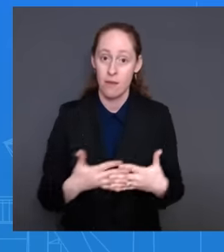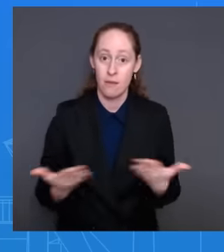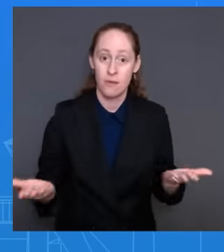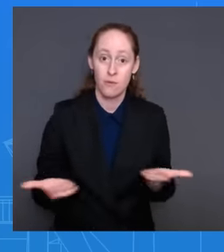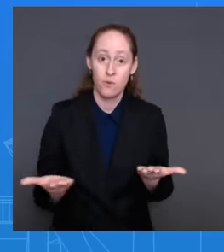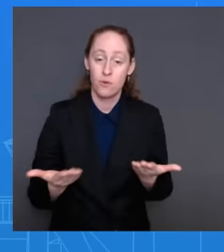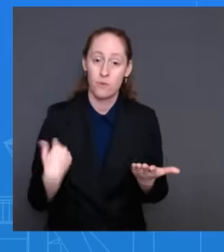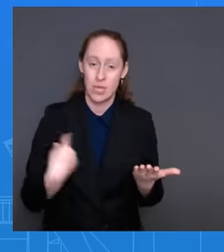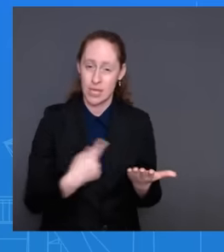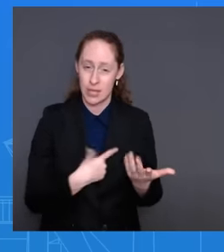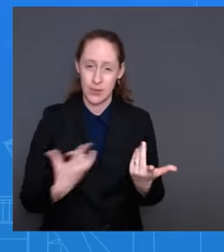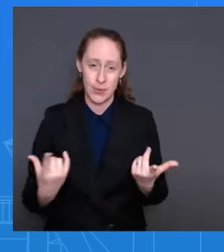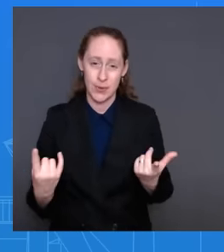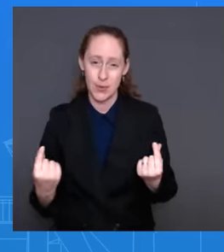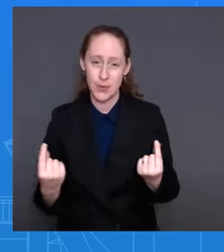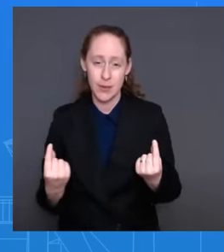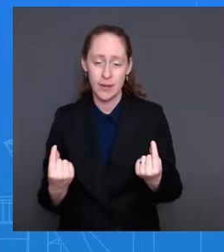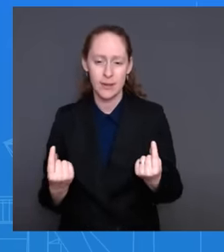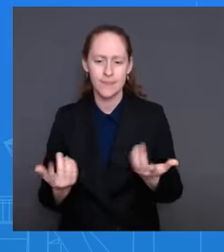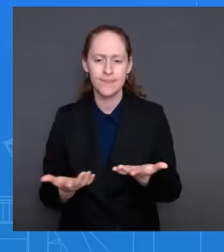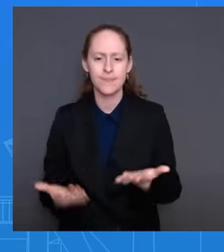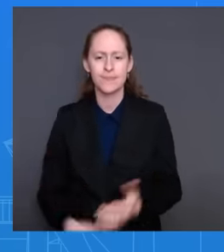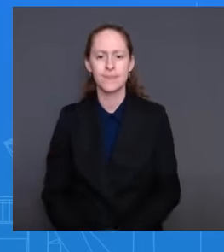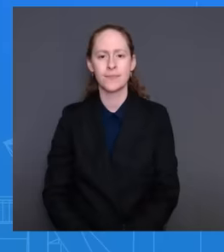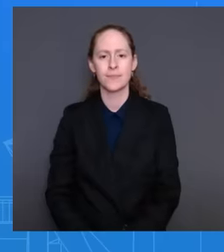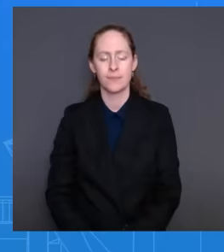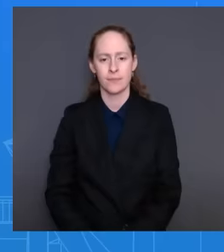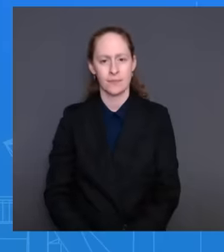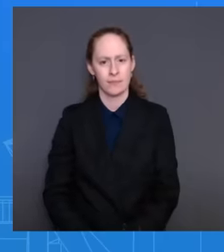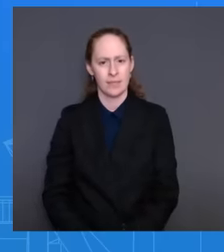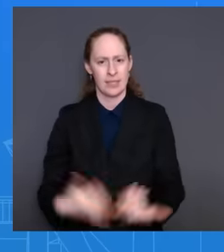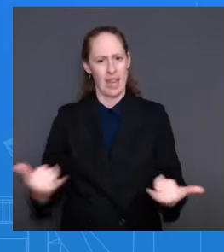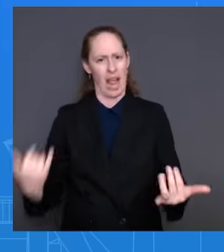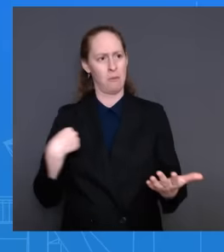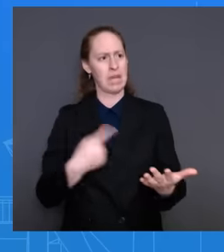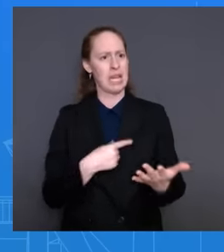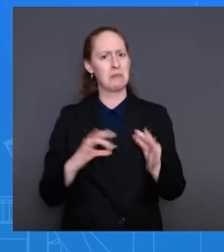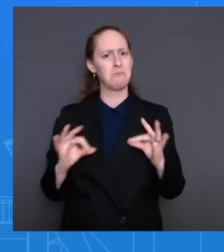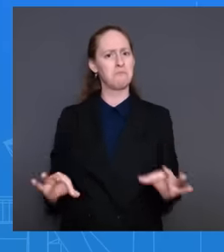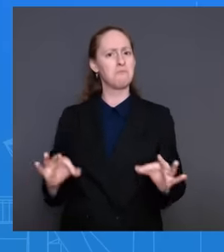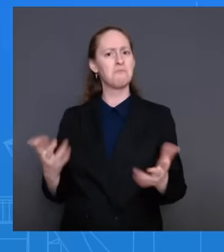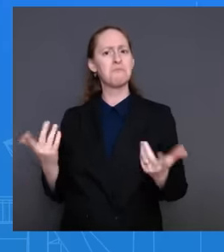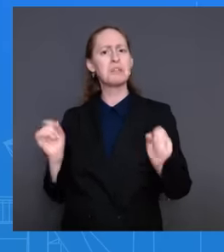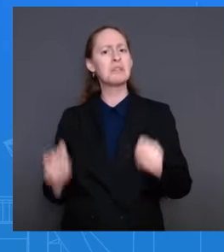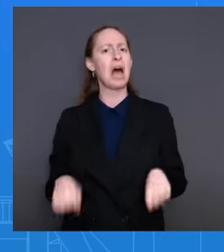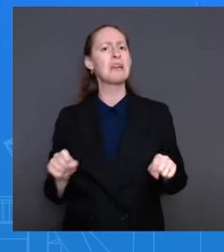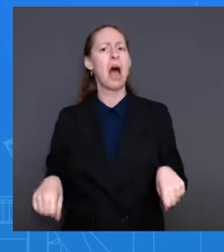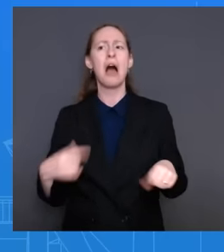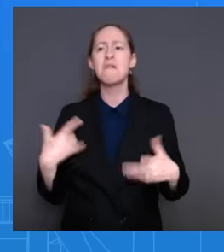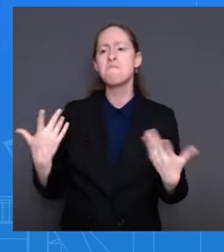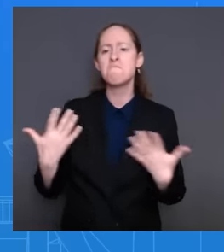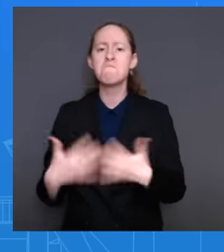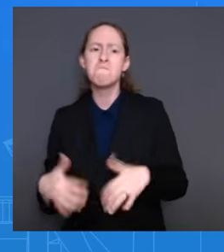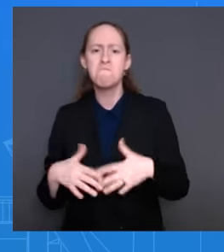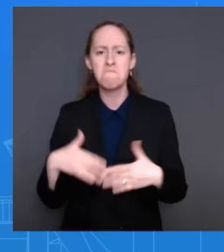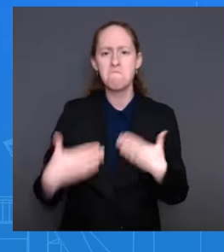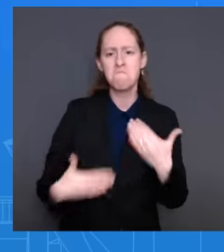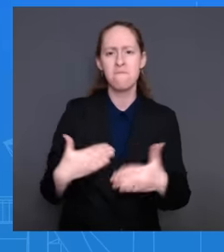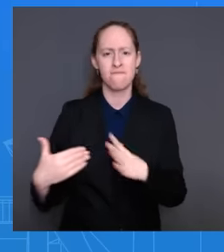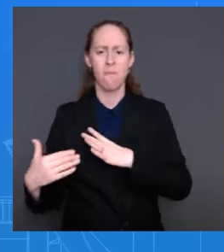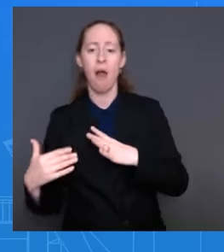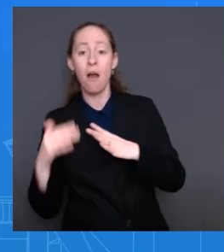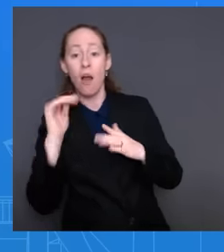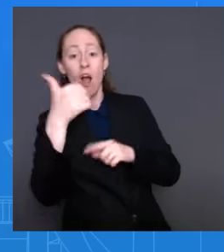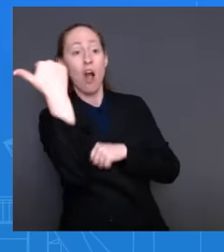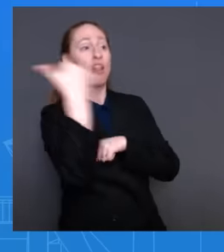country, in part because of the, as I've said already, the strength of our economic recovery, in part also because of the work that we